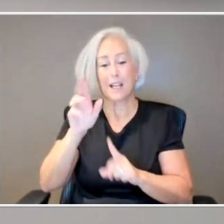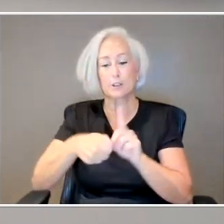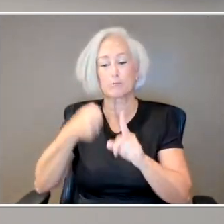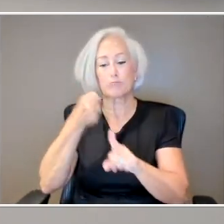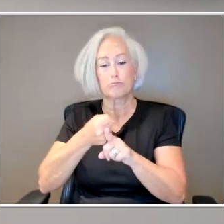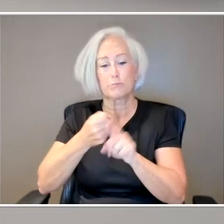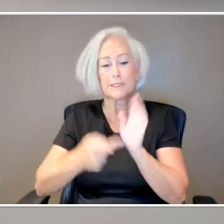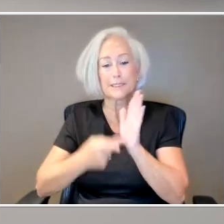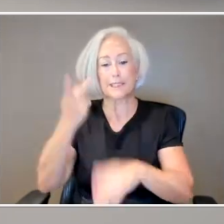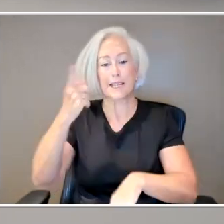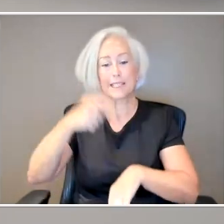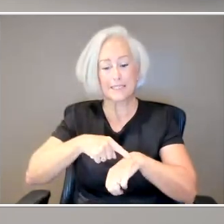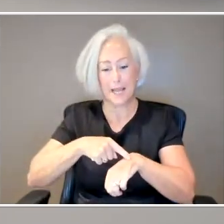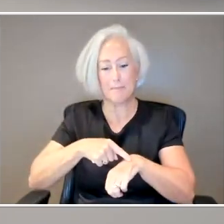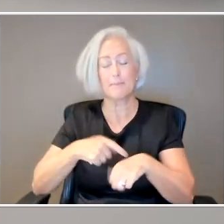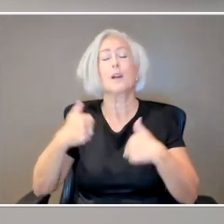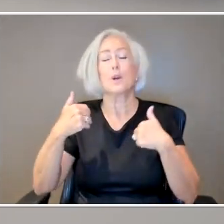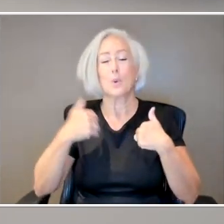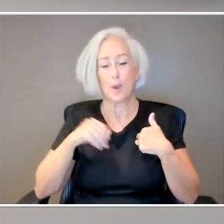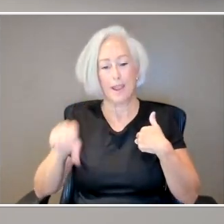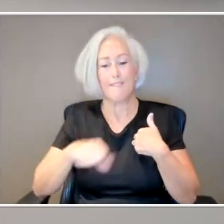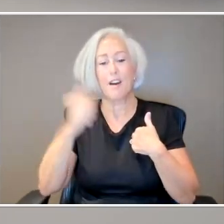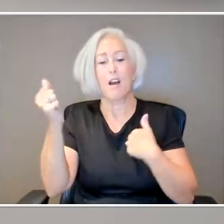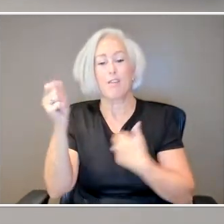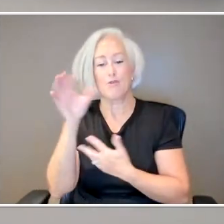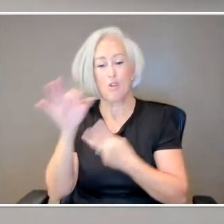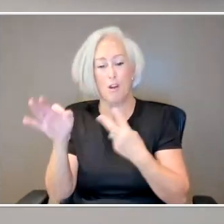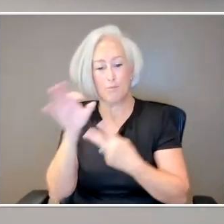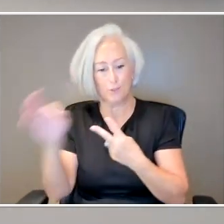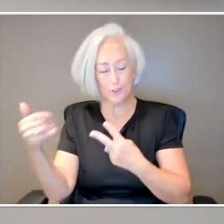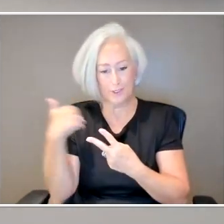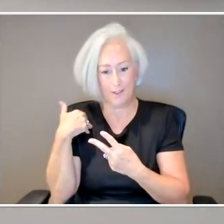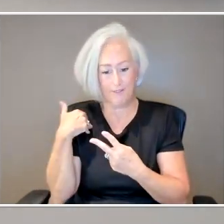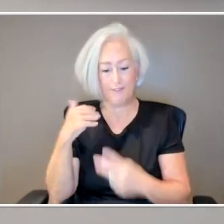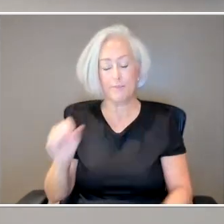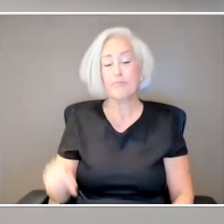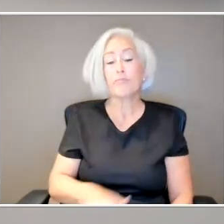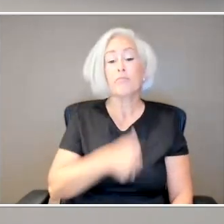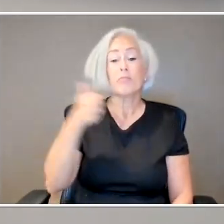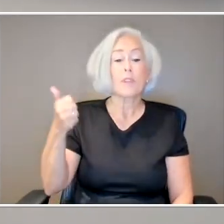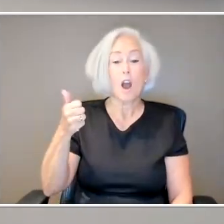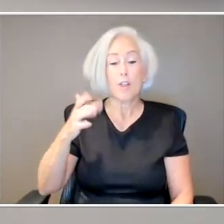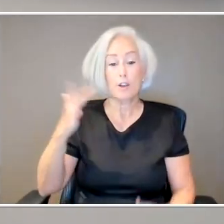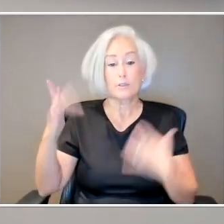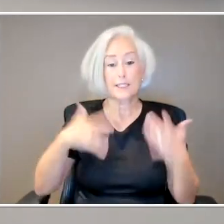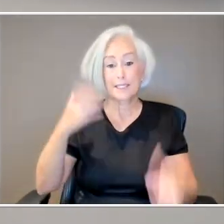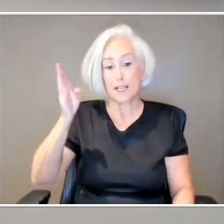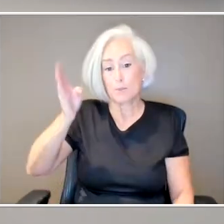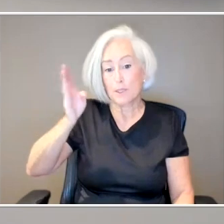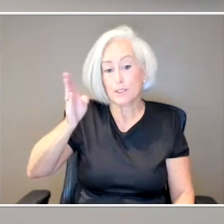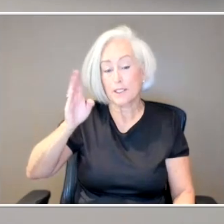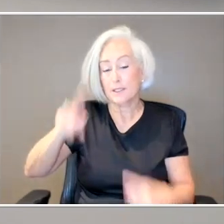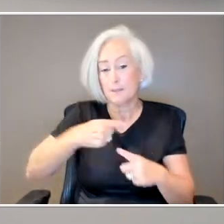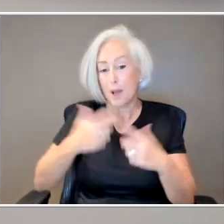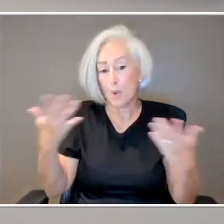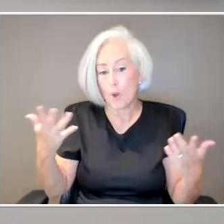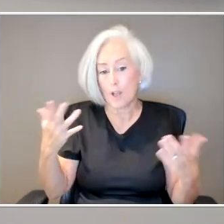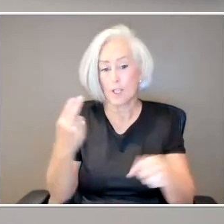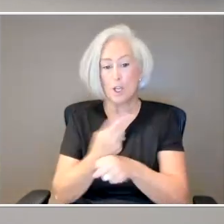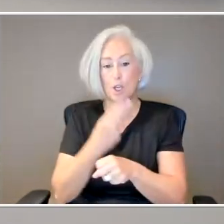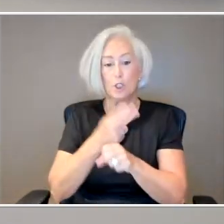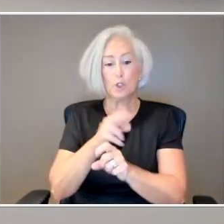more treatment if that does happen. Another very exciting presentation this year was about the use of radiation for